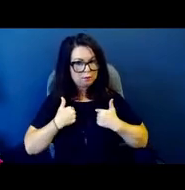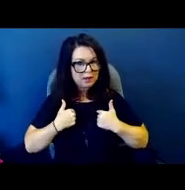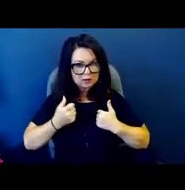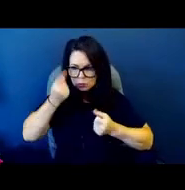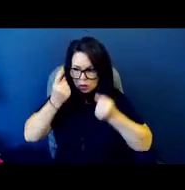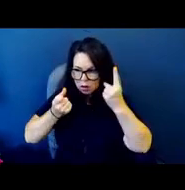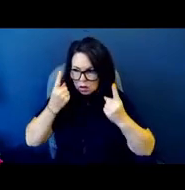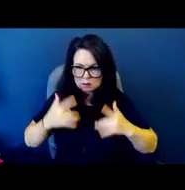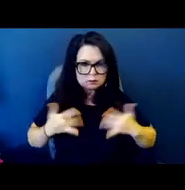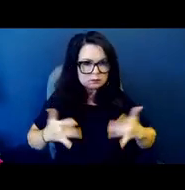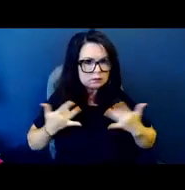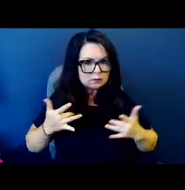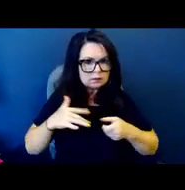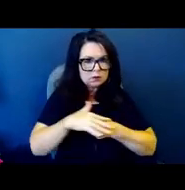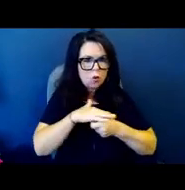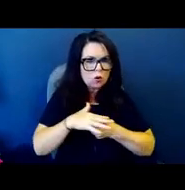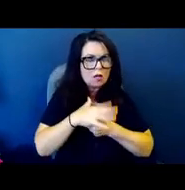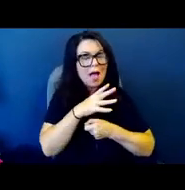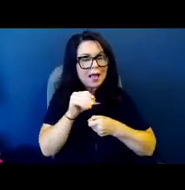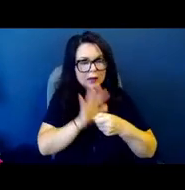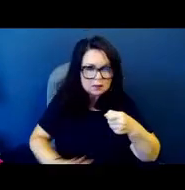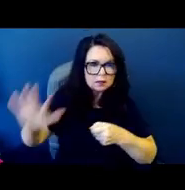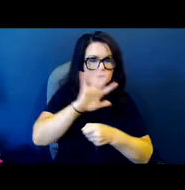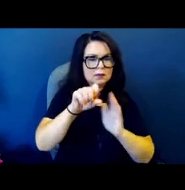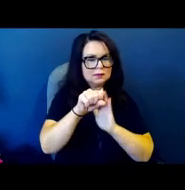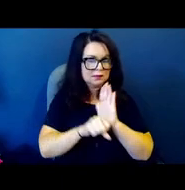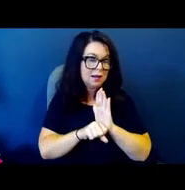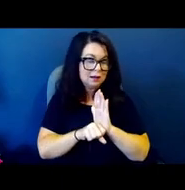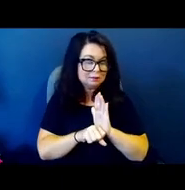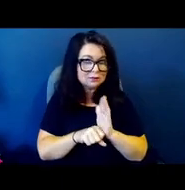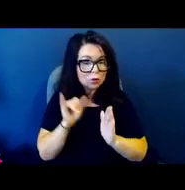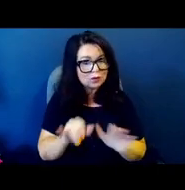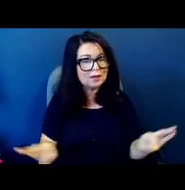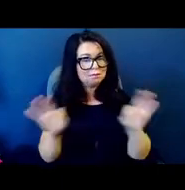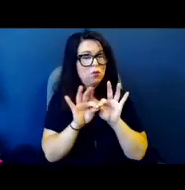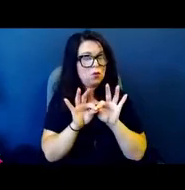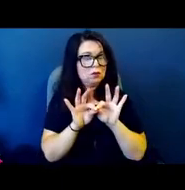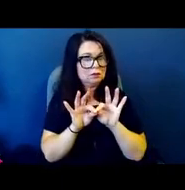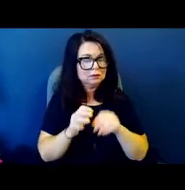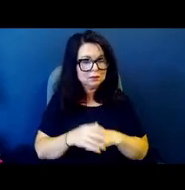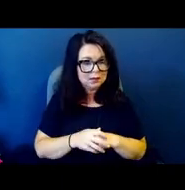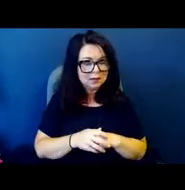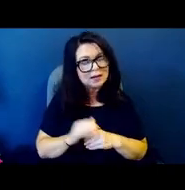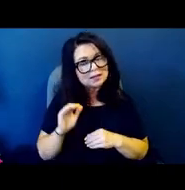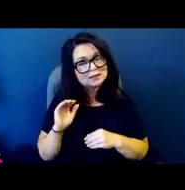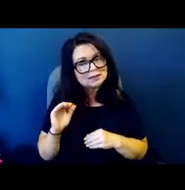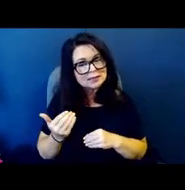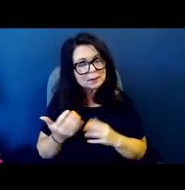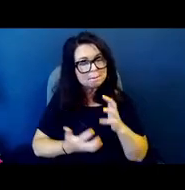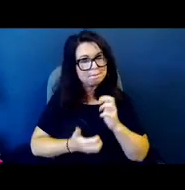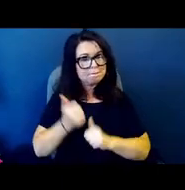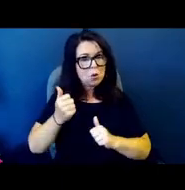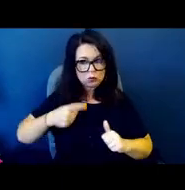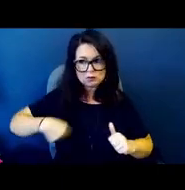York State, and that's really important as well. So, and it looks like most of us are going to be